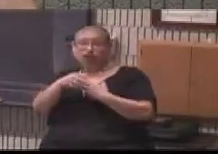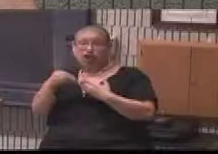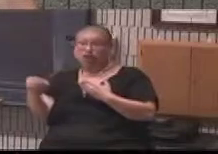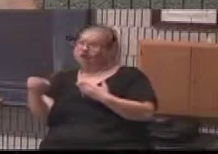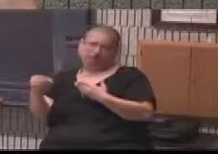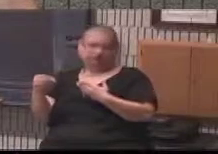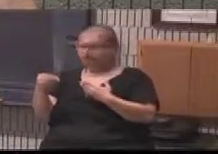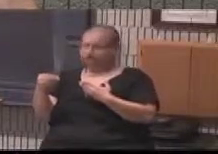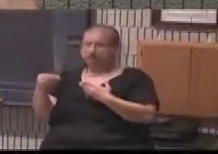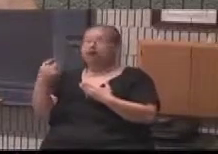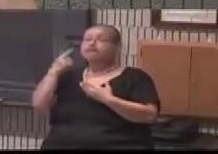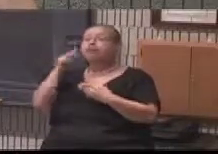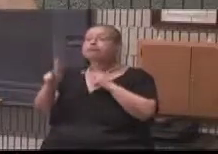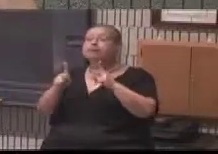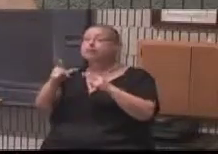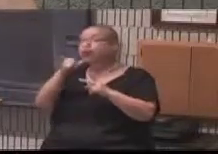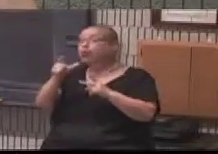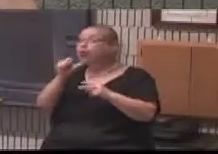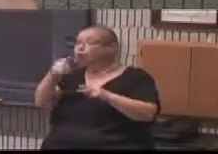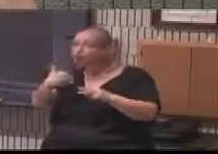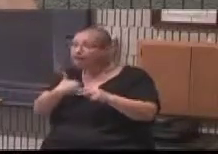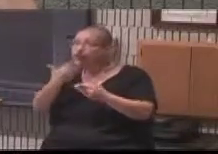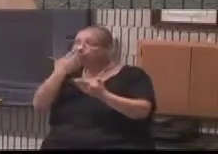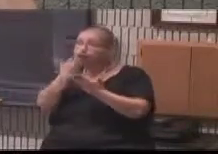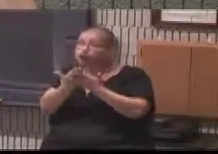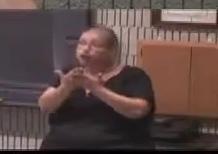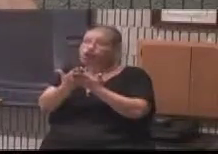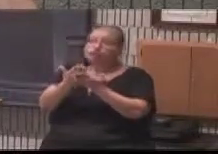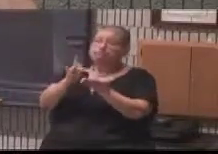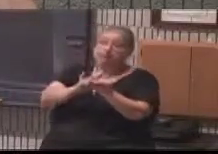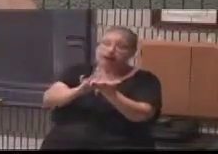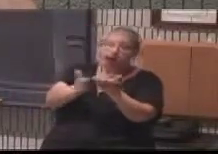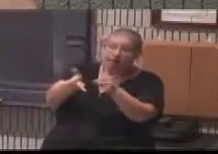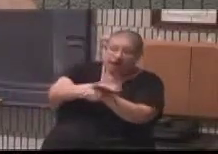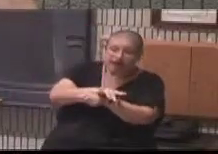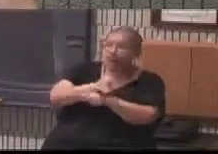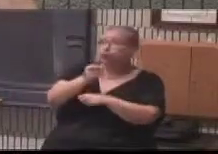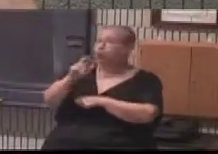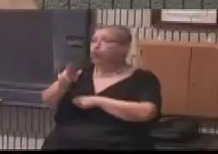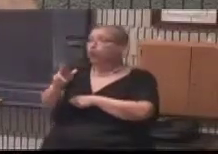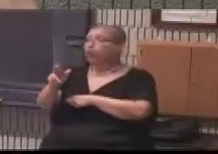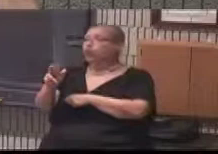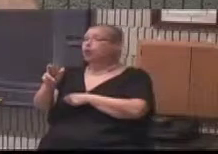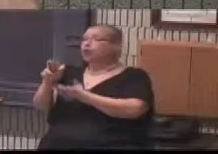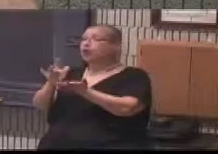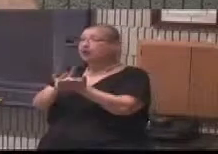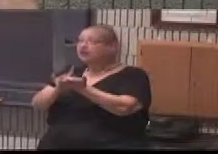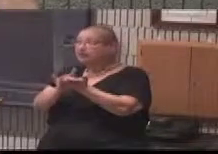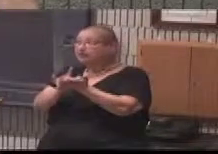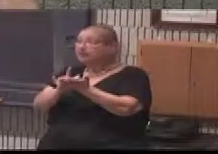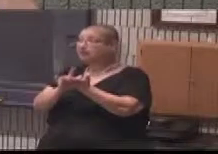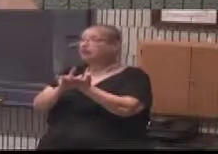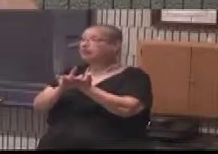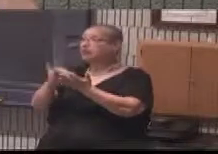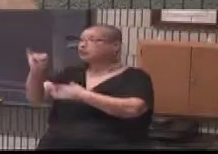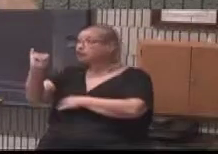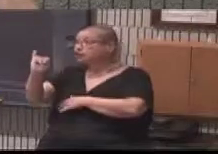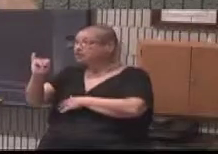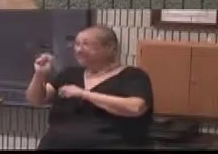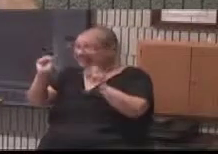those people who don't have good drug coverage or don't have drug coverage at all, it can be upwards of $1,200 per